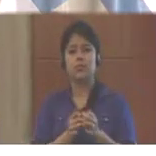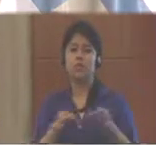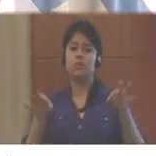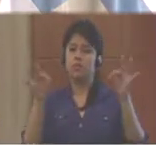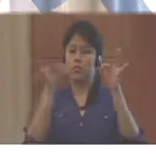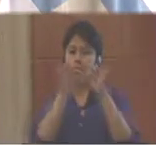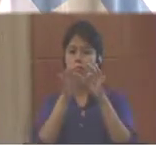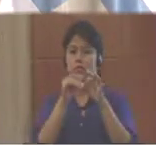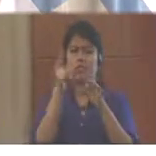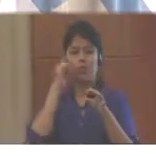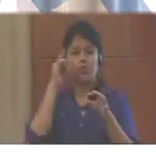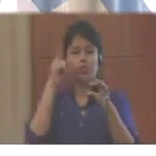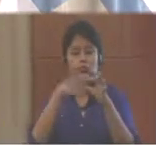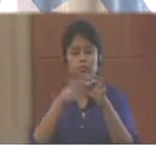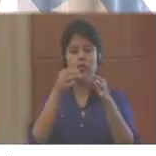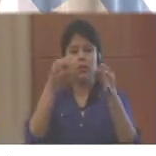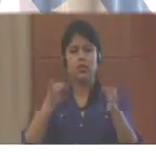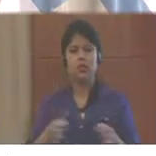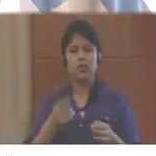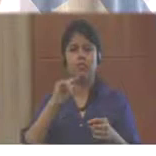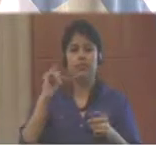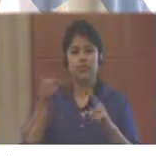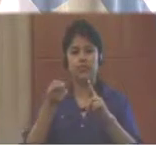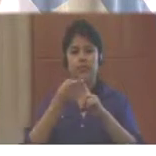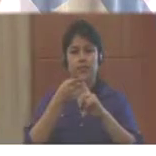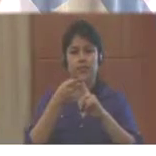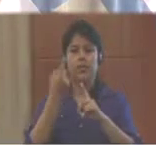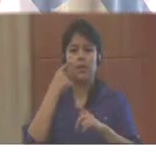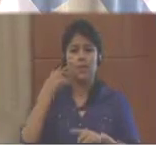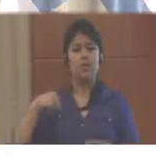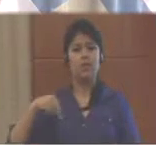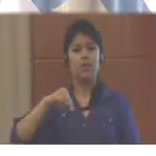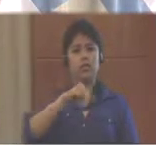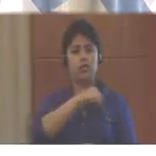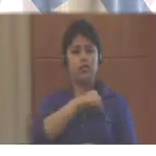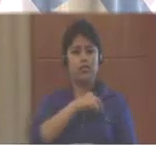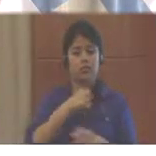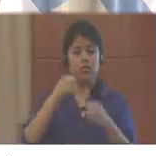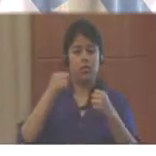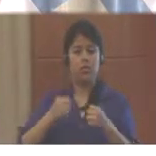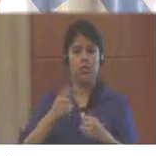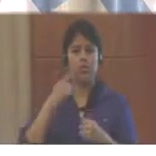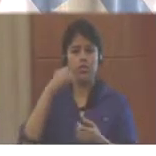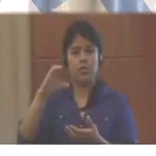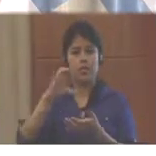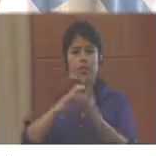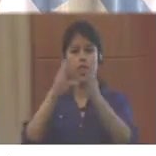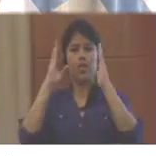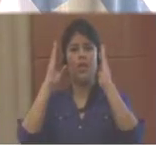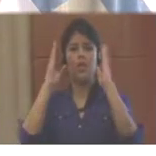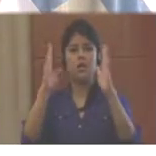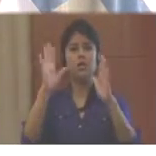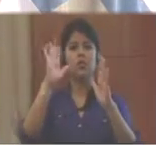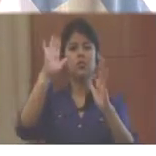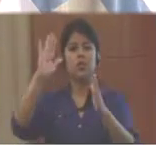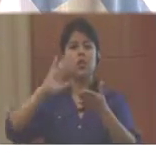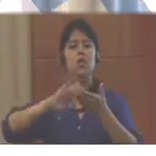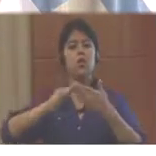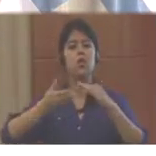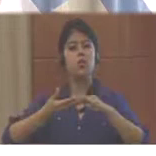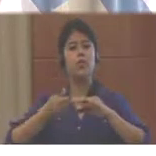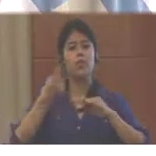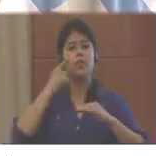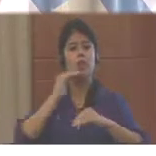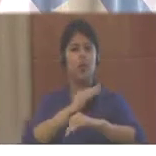are very important and central. And the first one is for us to put the community